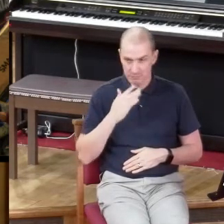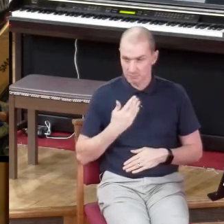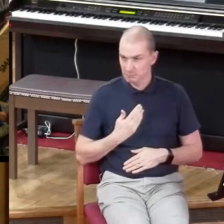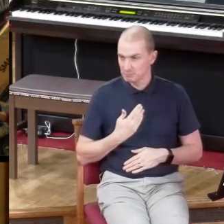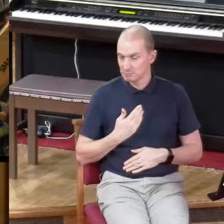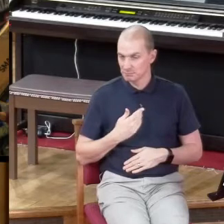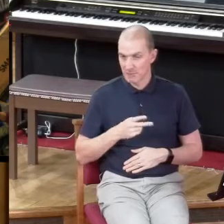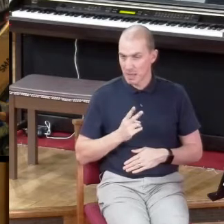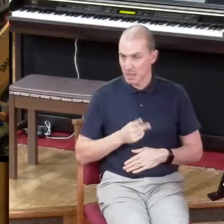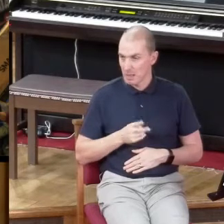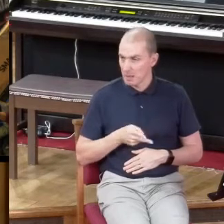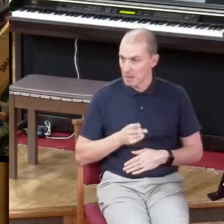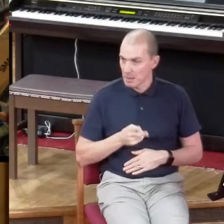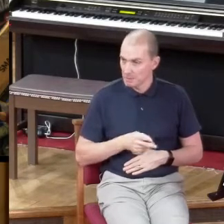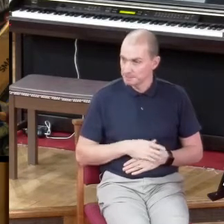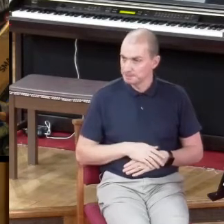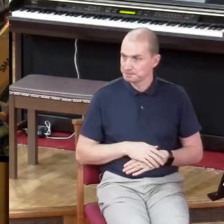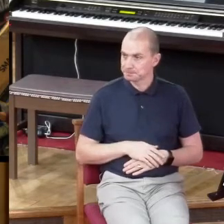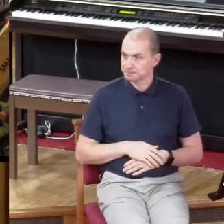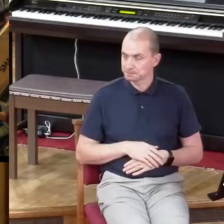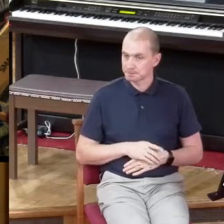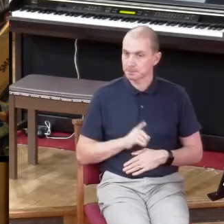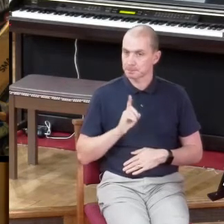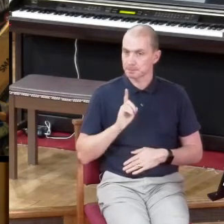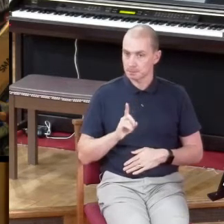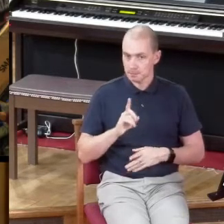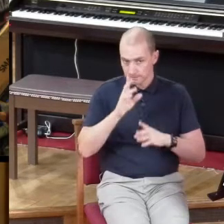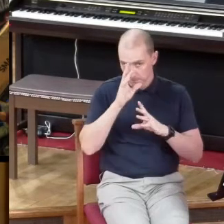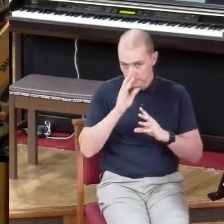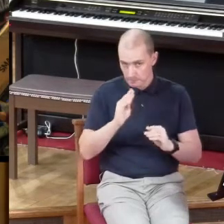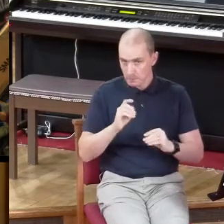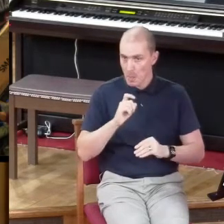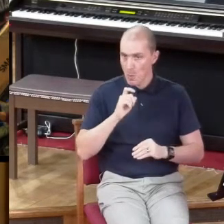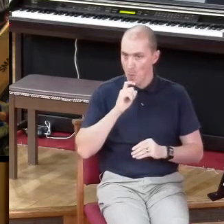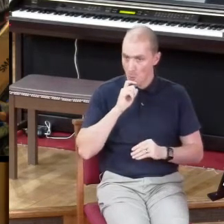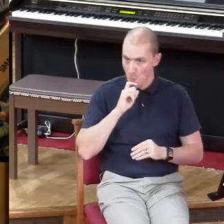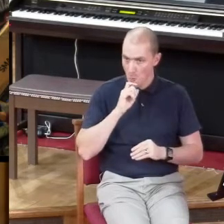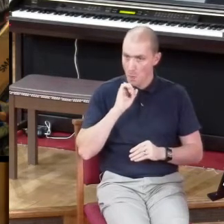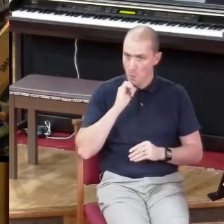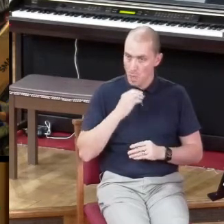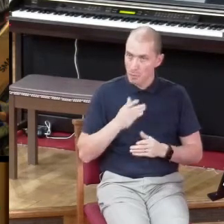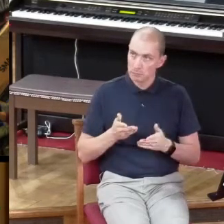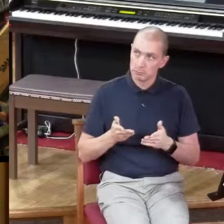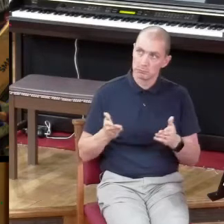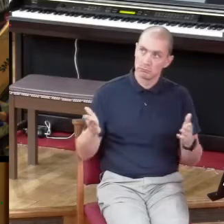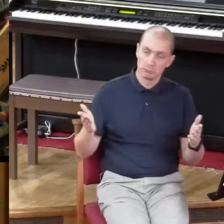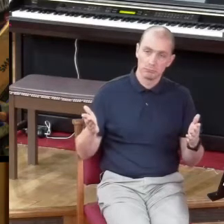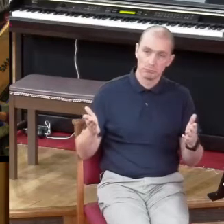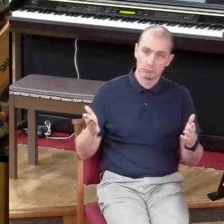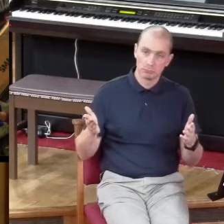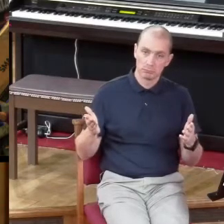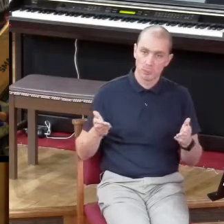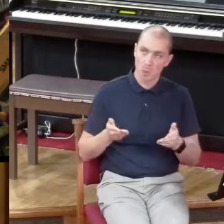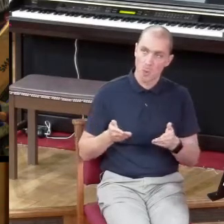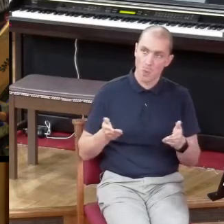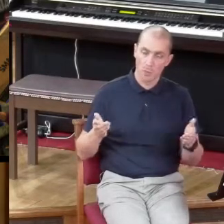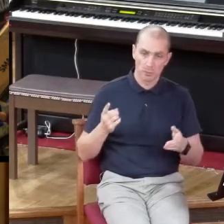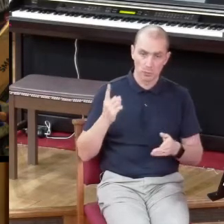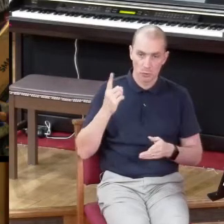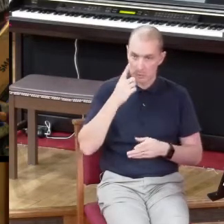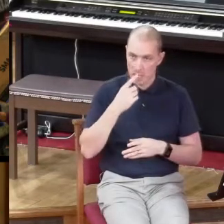But for anyone who's prepared to let God speak to them, it's not like that. It's forever new, because we ourselves are always